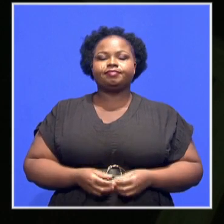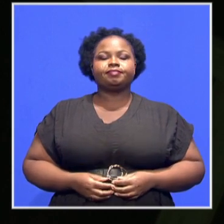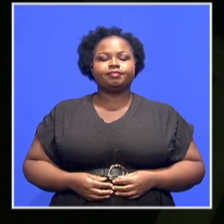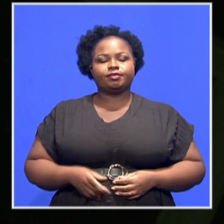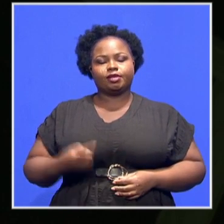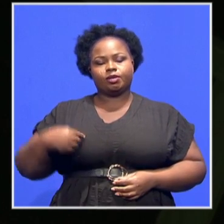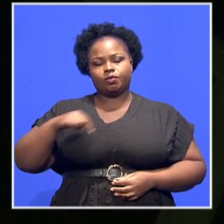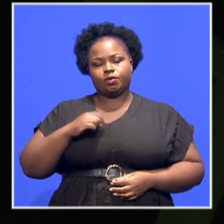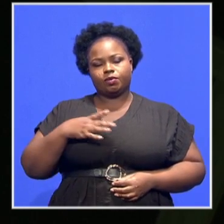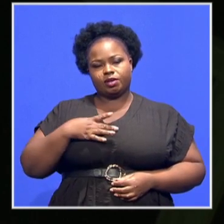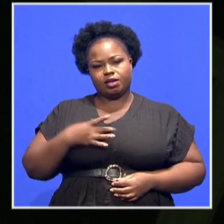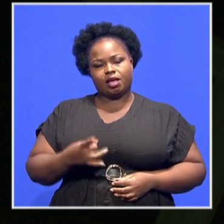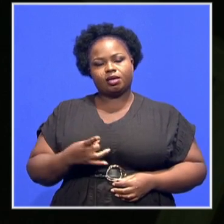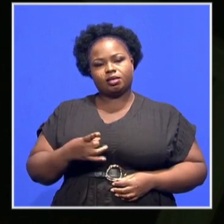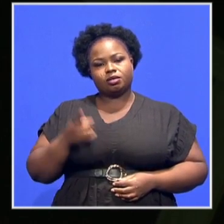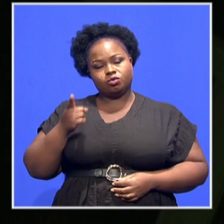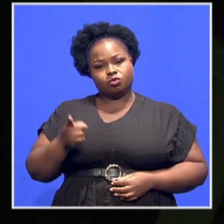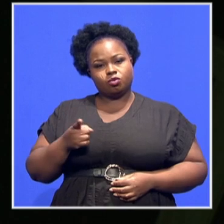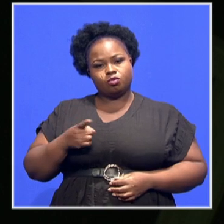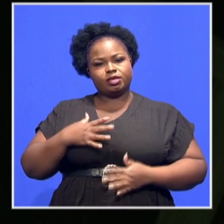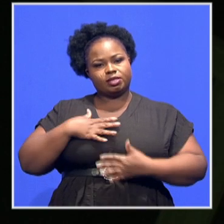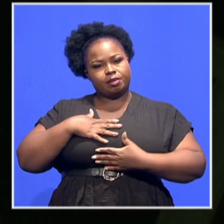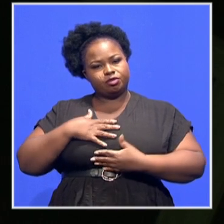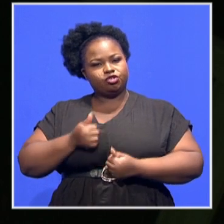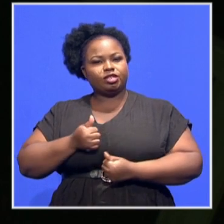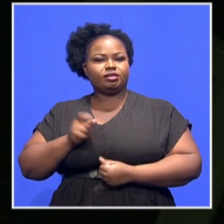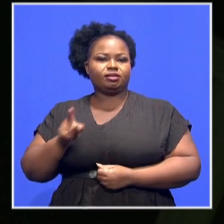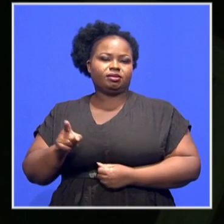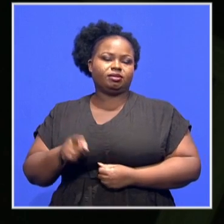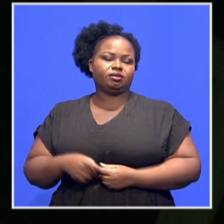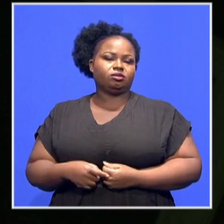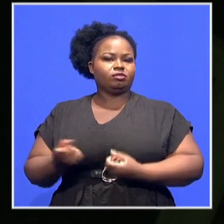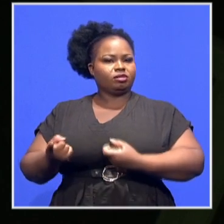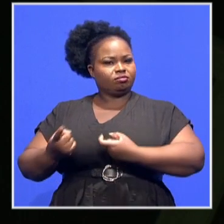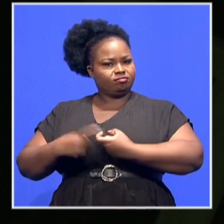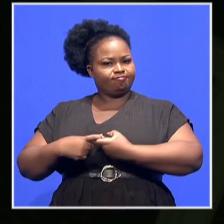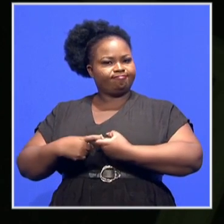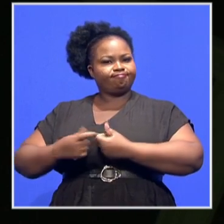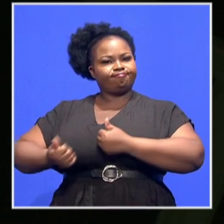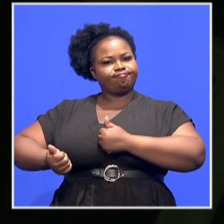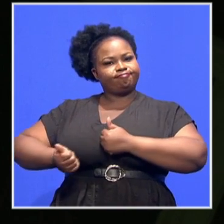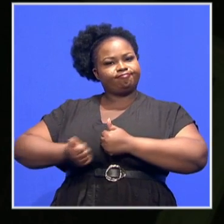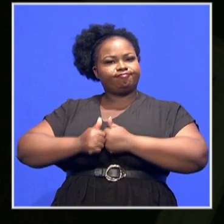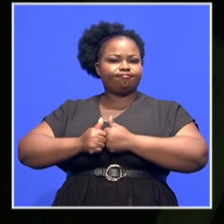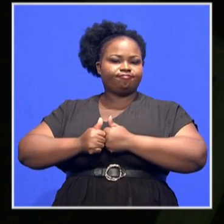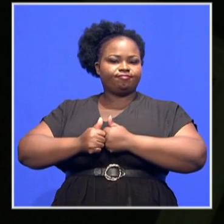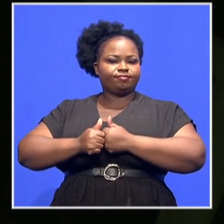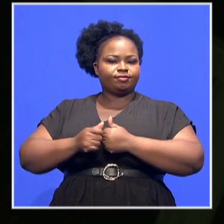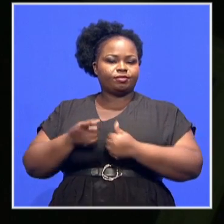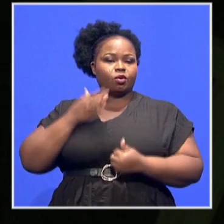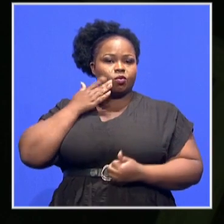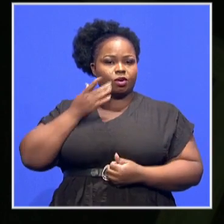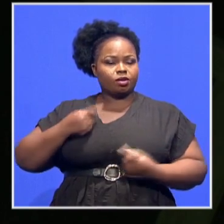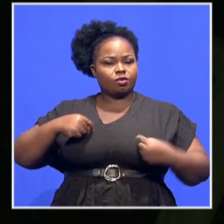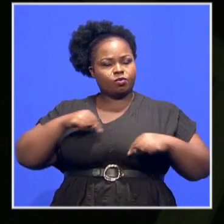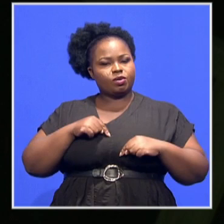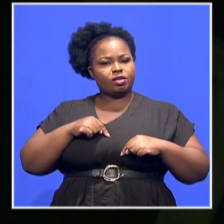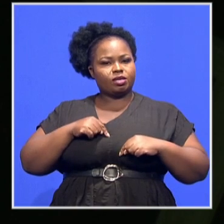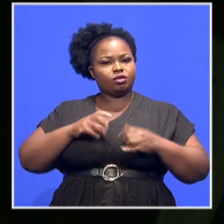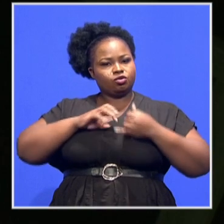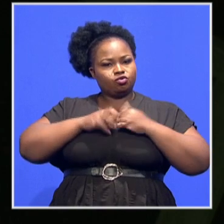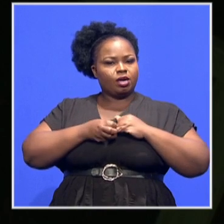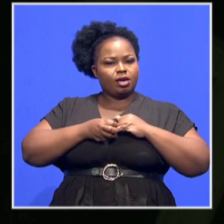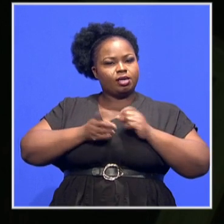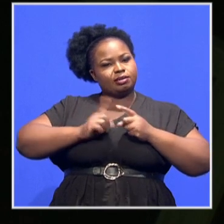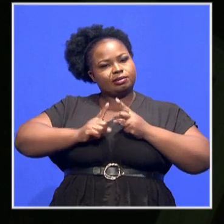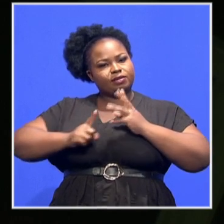industry to appreciate and at times to join us as we push these reforms